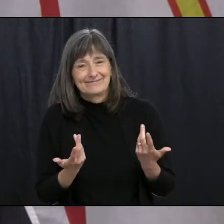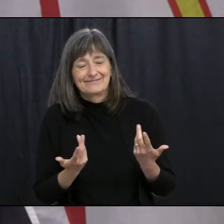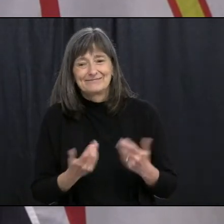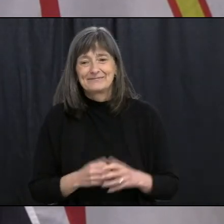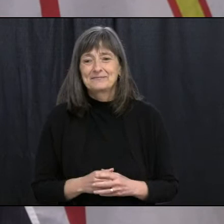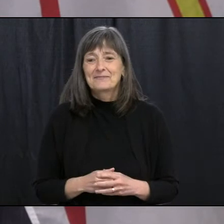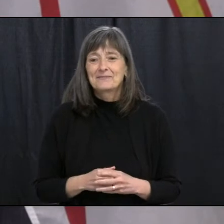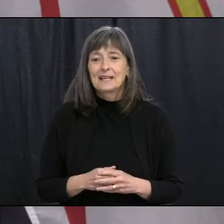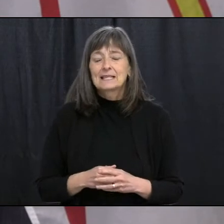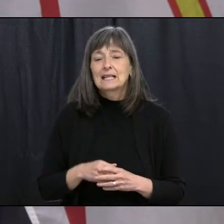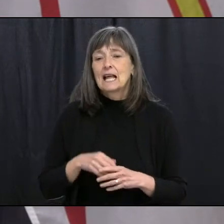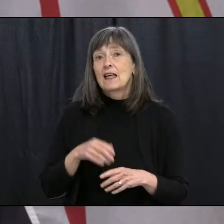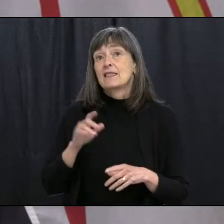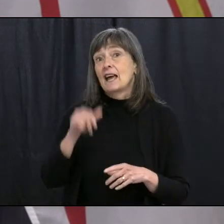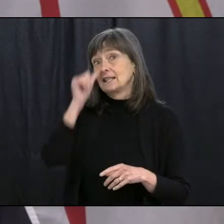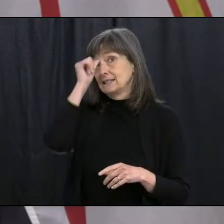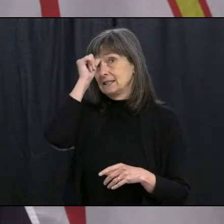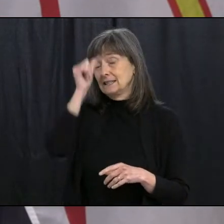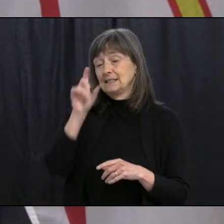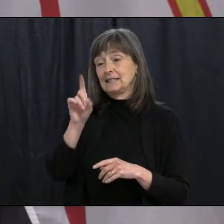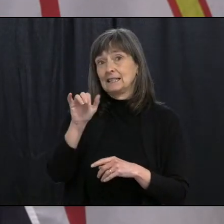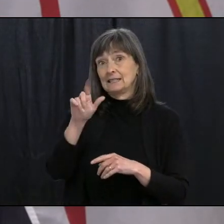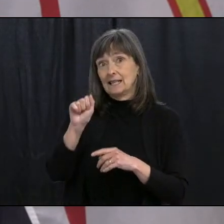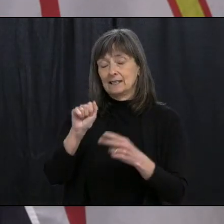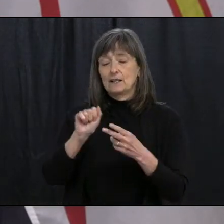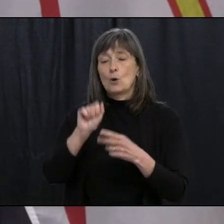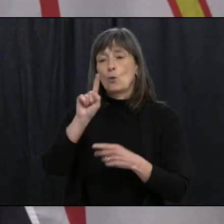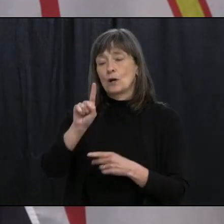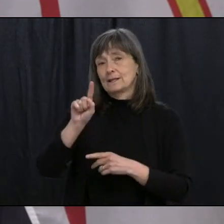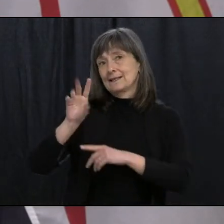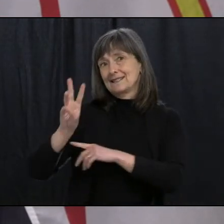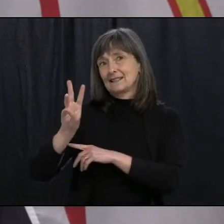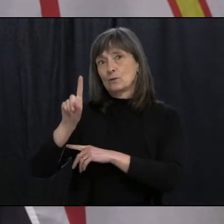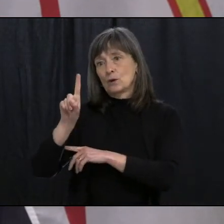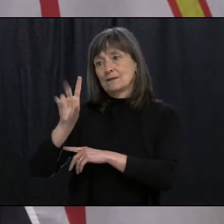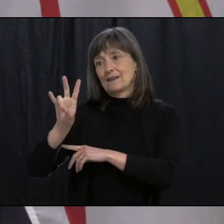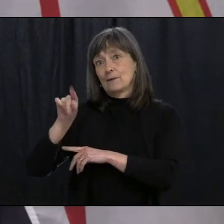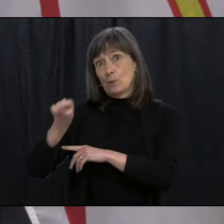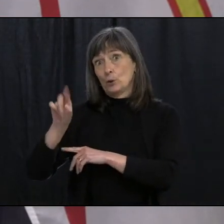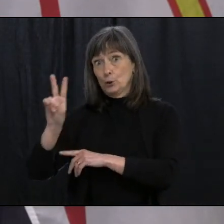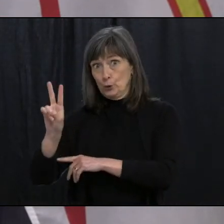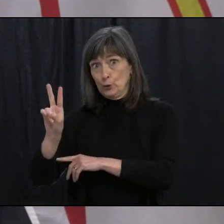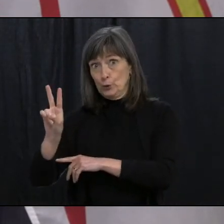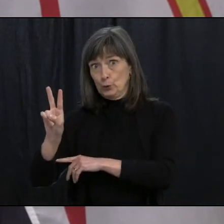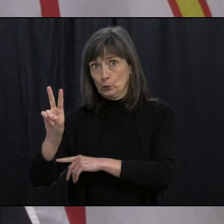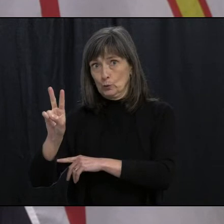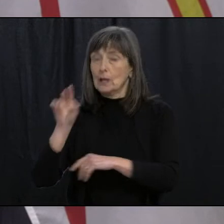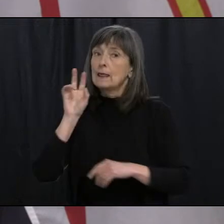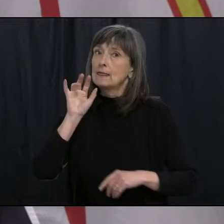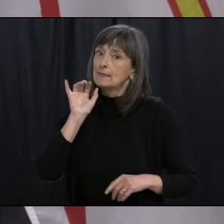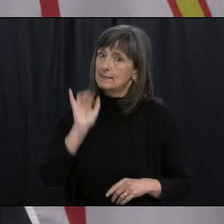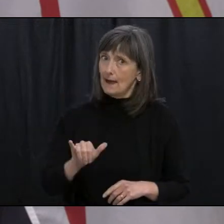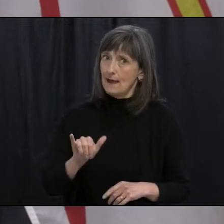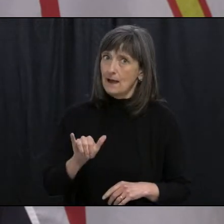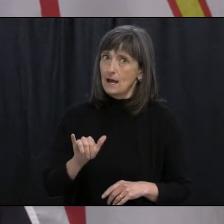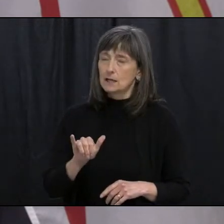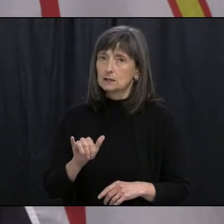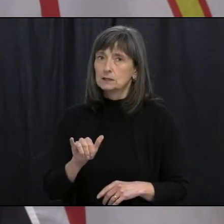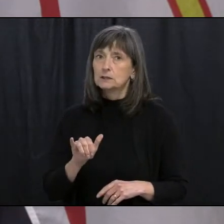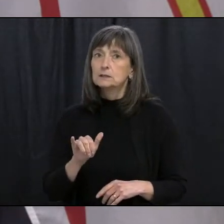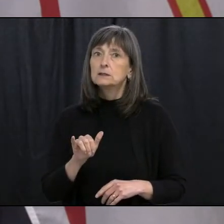this, so the Delta variant is 1617.2. And this is the variant that we are seeing, or